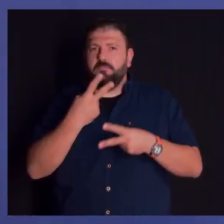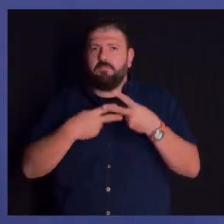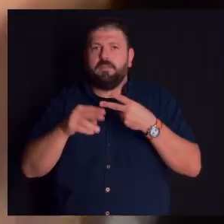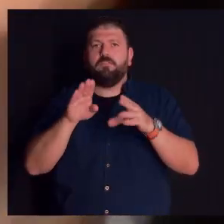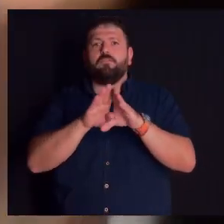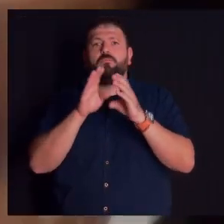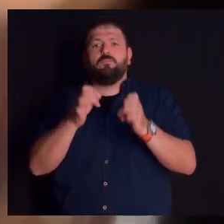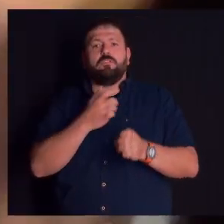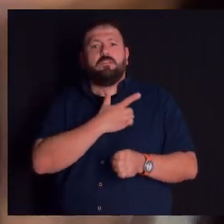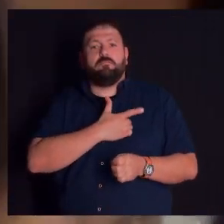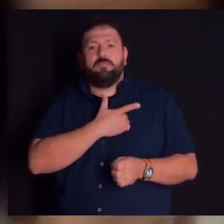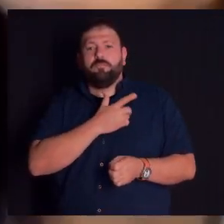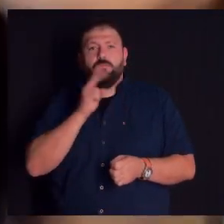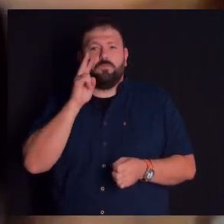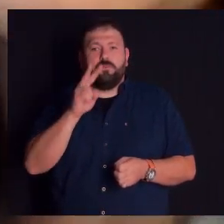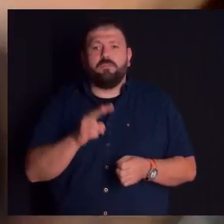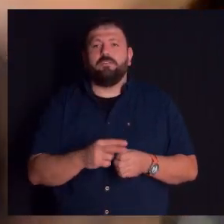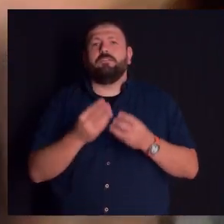Welcome, Gerardo and Rocío.